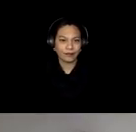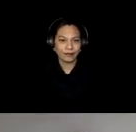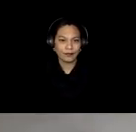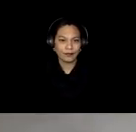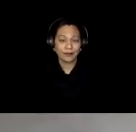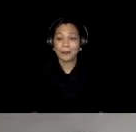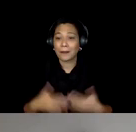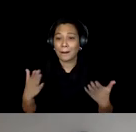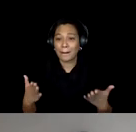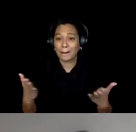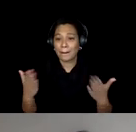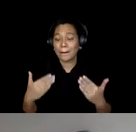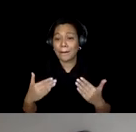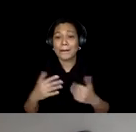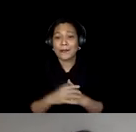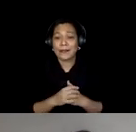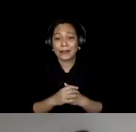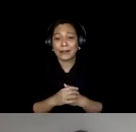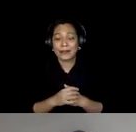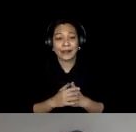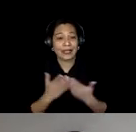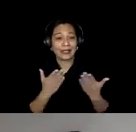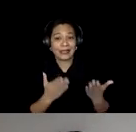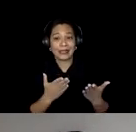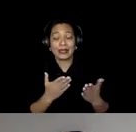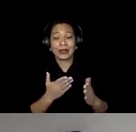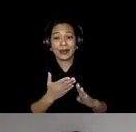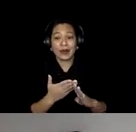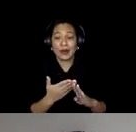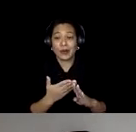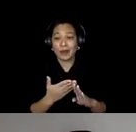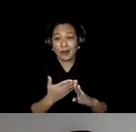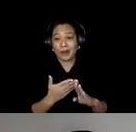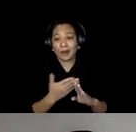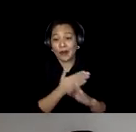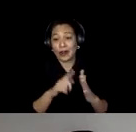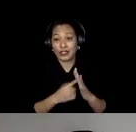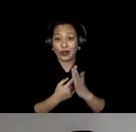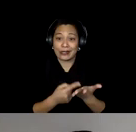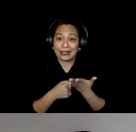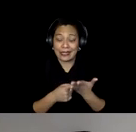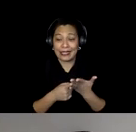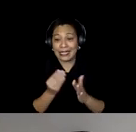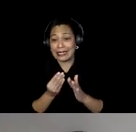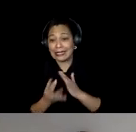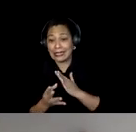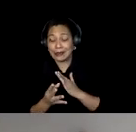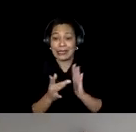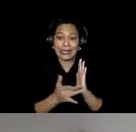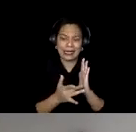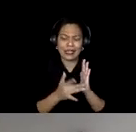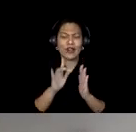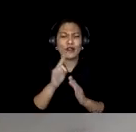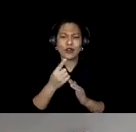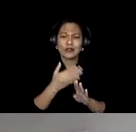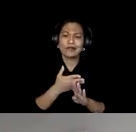Okay, so here, before again I get into the tips and techniques, I just want to give a little bit of background on how